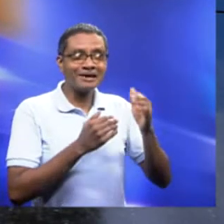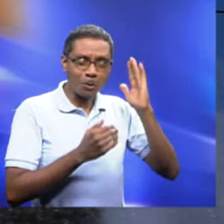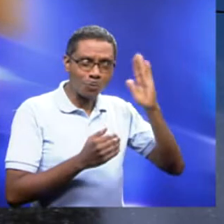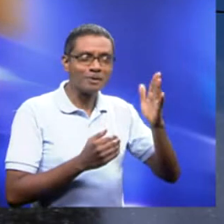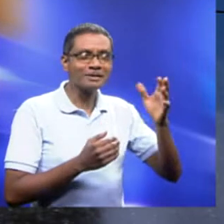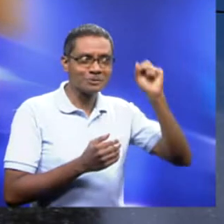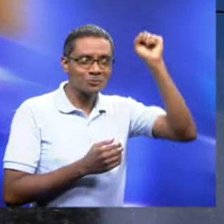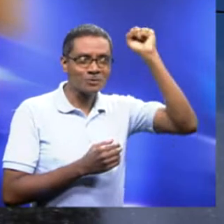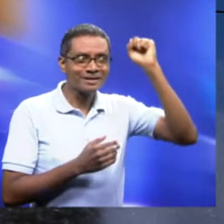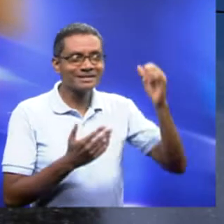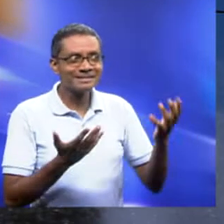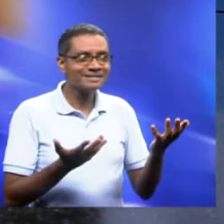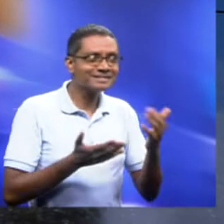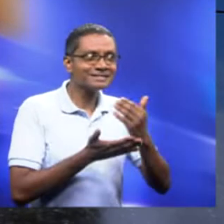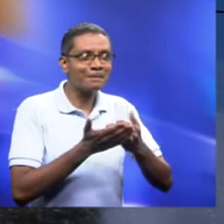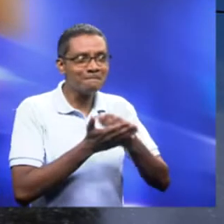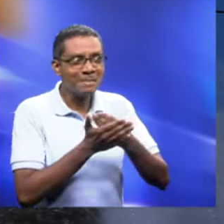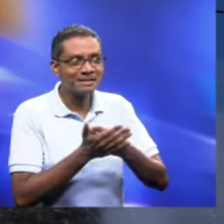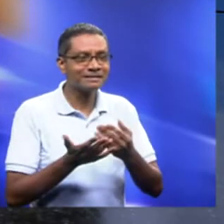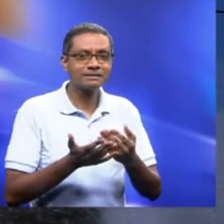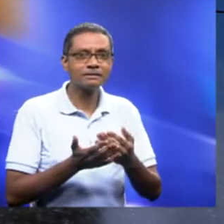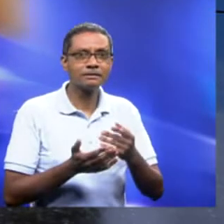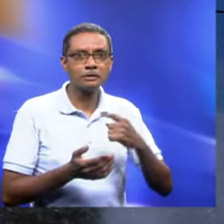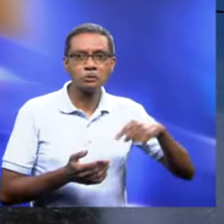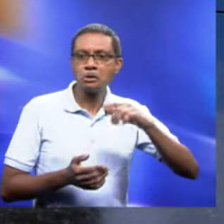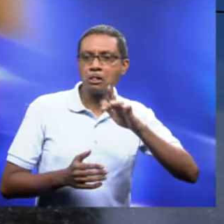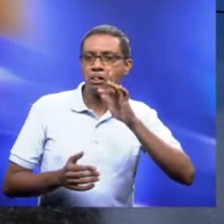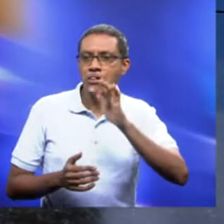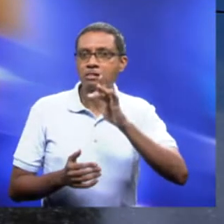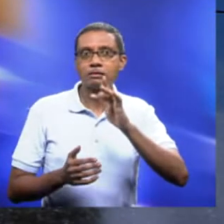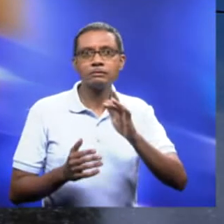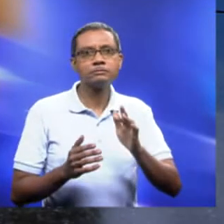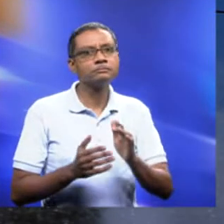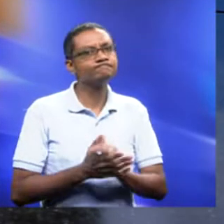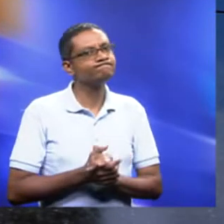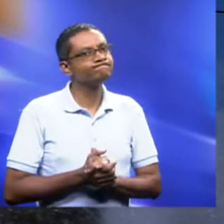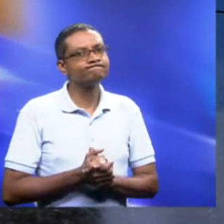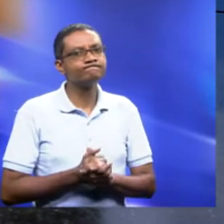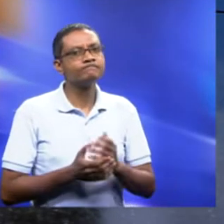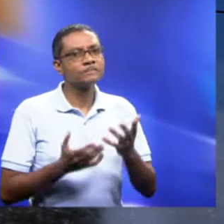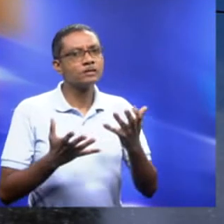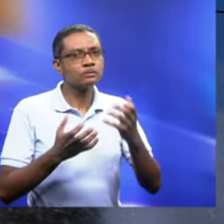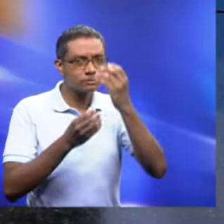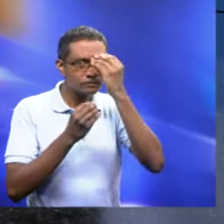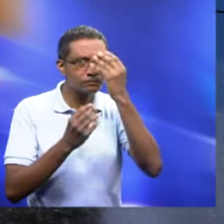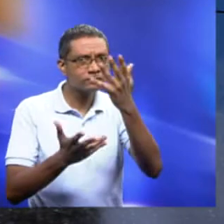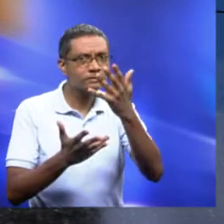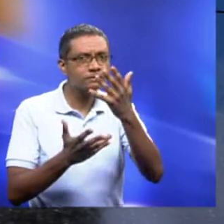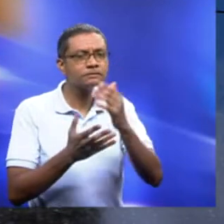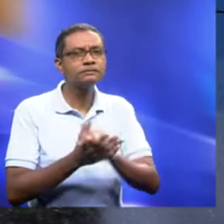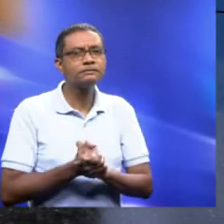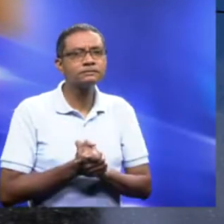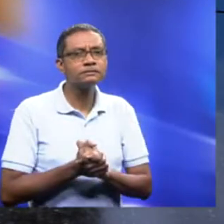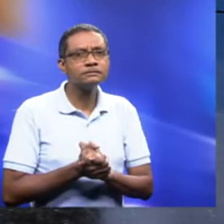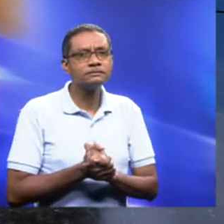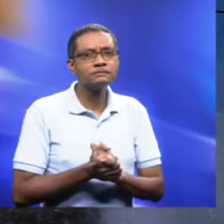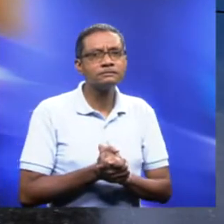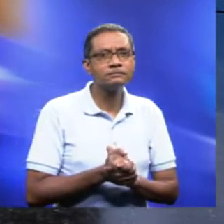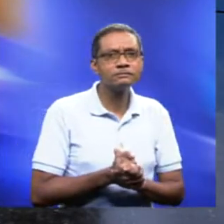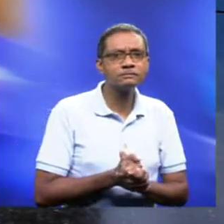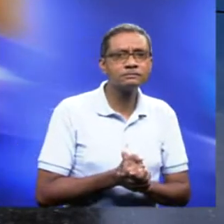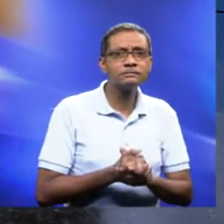think a common one, and I would like for us to be real cognizant about that, is our password levels. Sometimes we